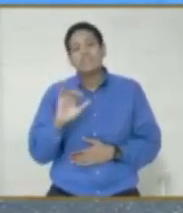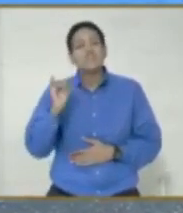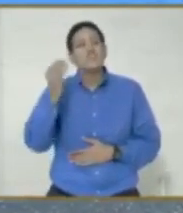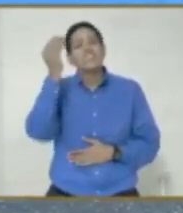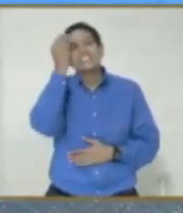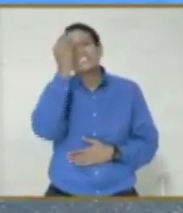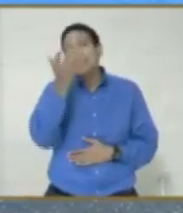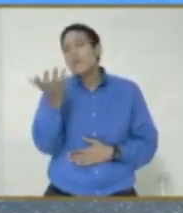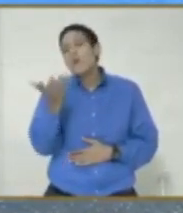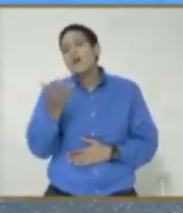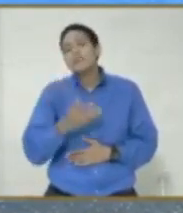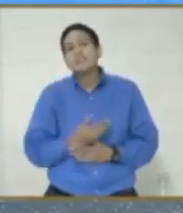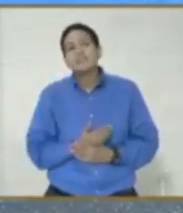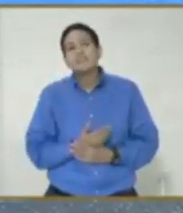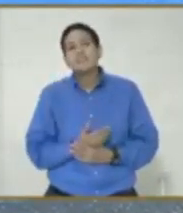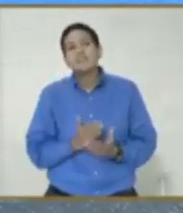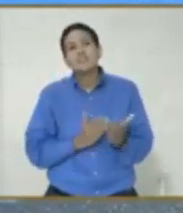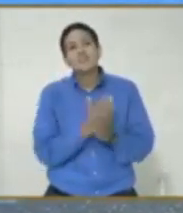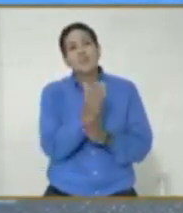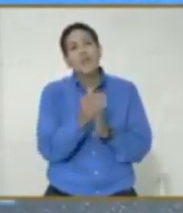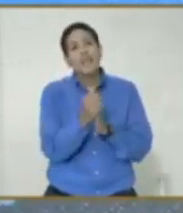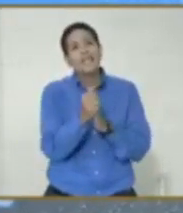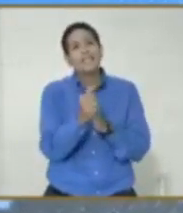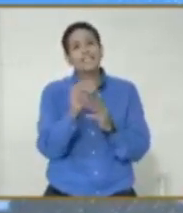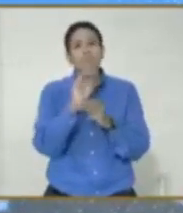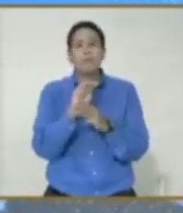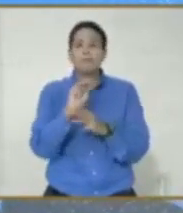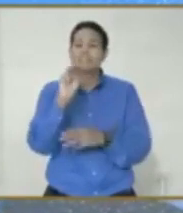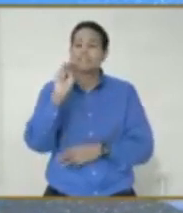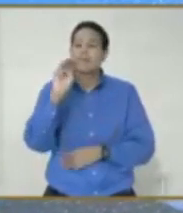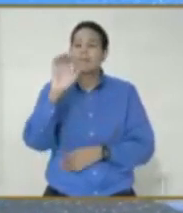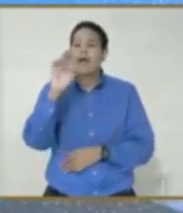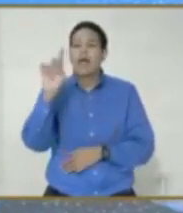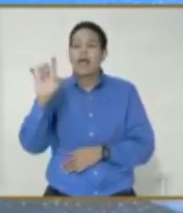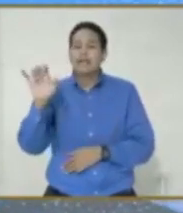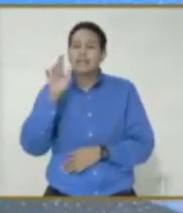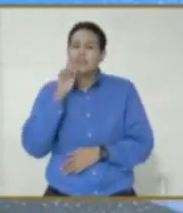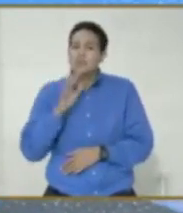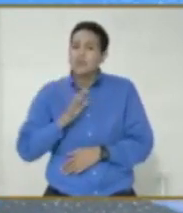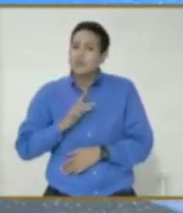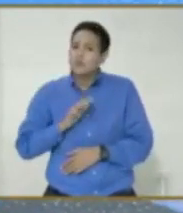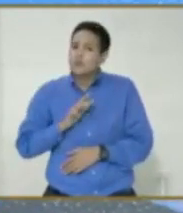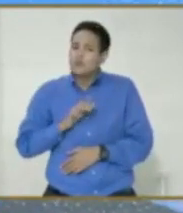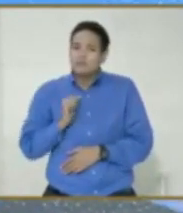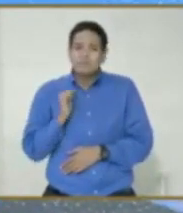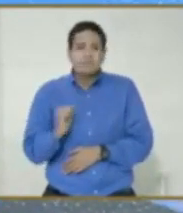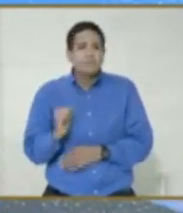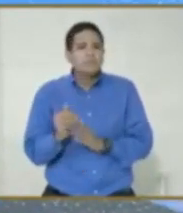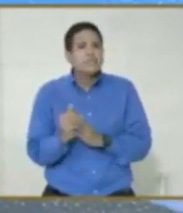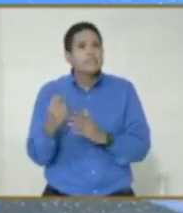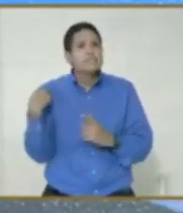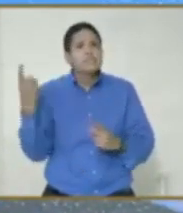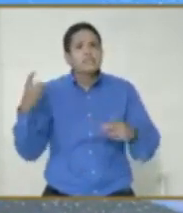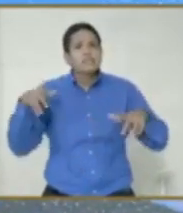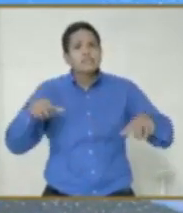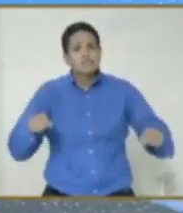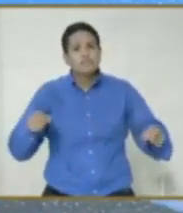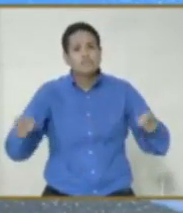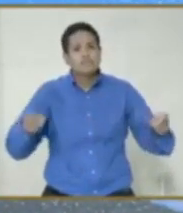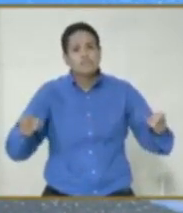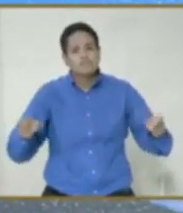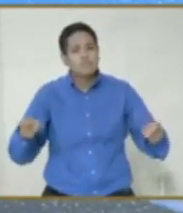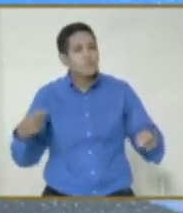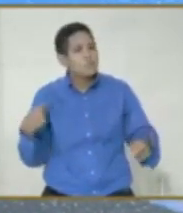say that through the leadership of Minister Mackenzie, which has been sterling leadership since he took charge of this